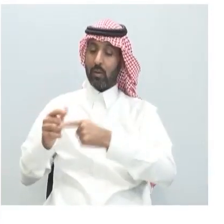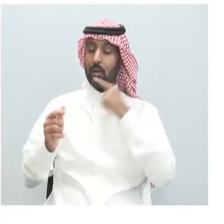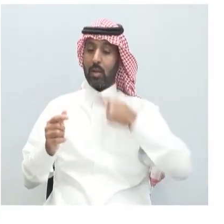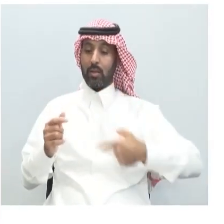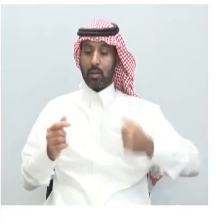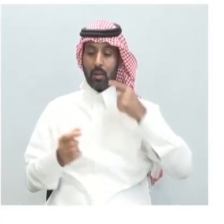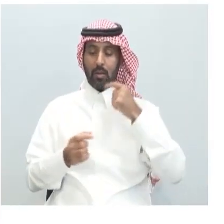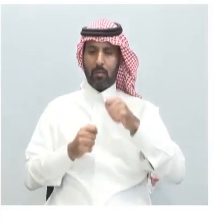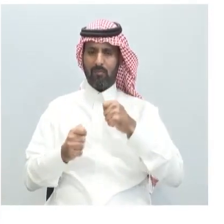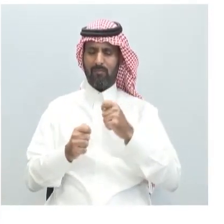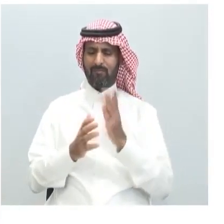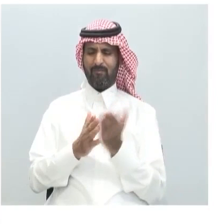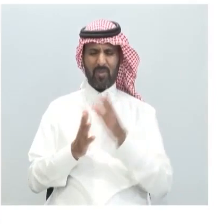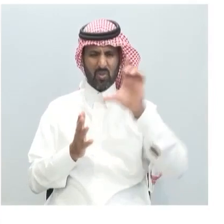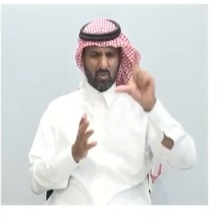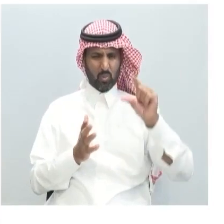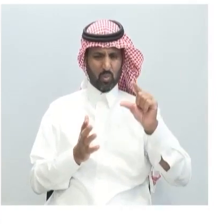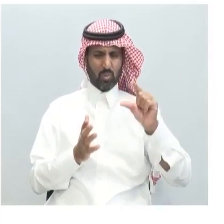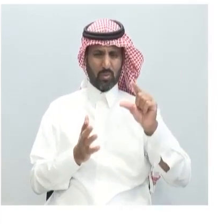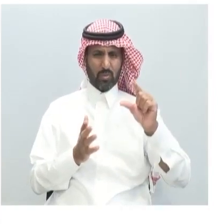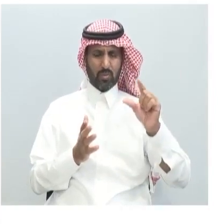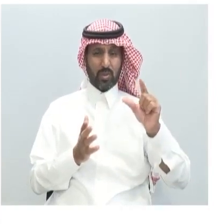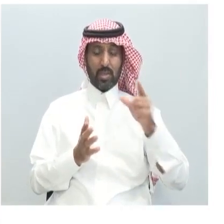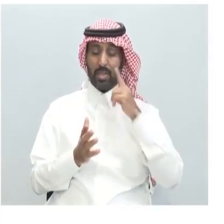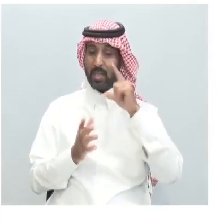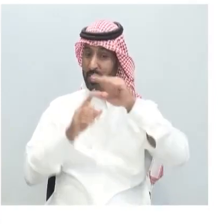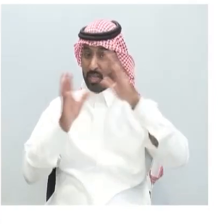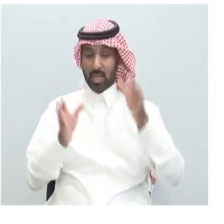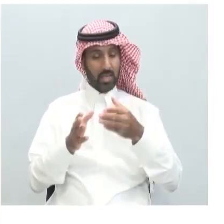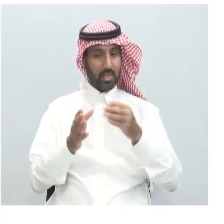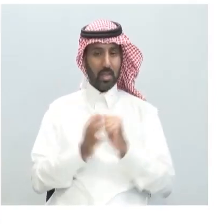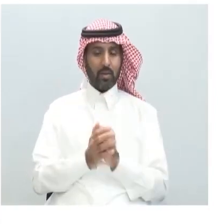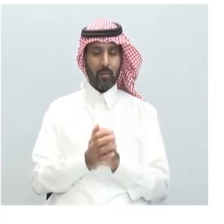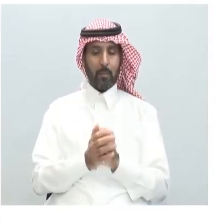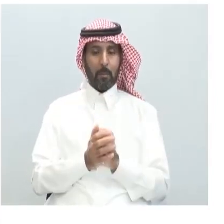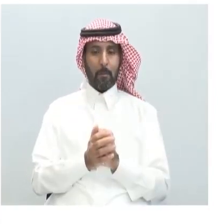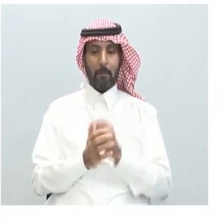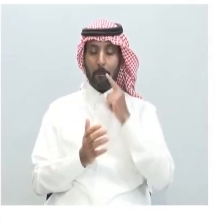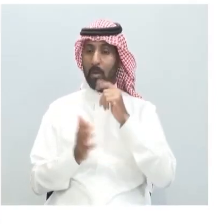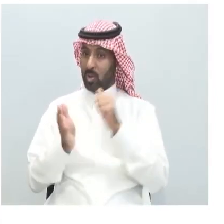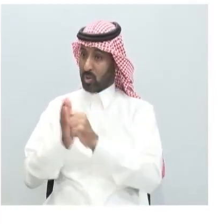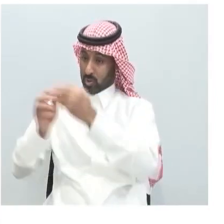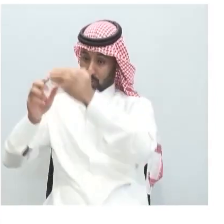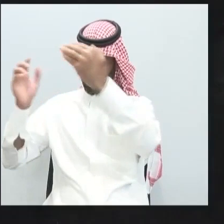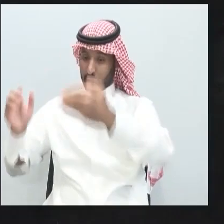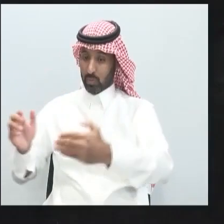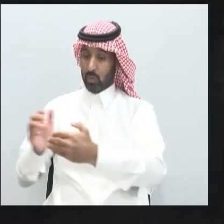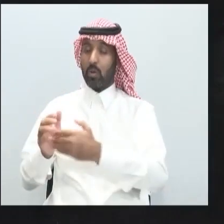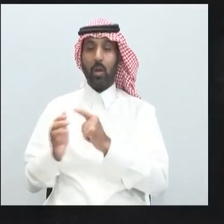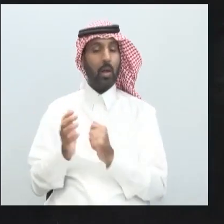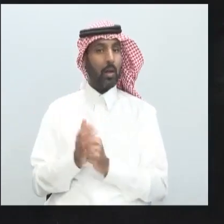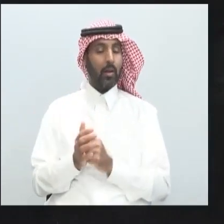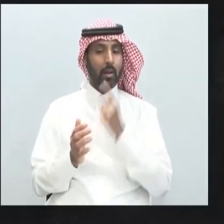is material. Small, this is shape or size, building. So remember the